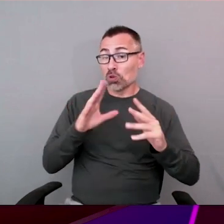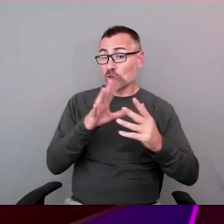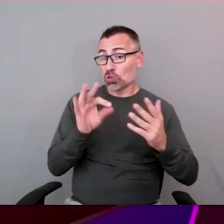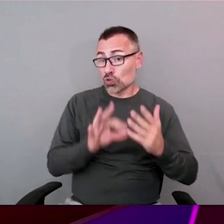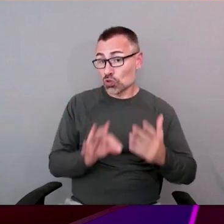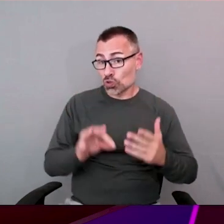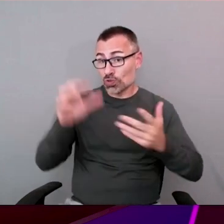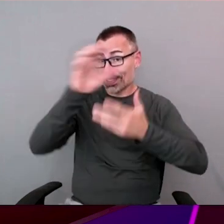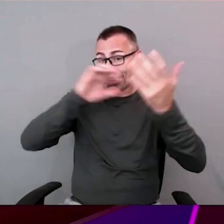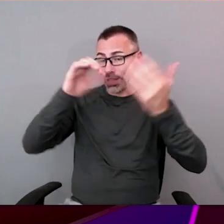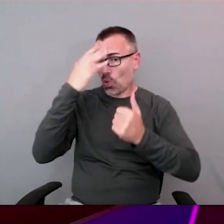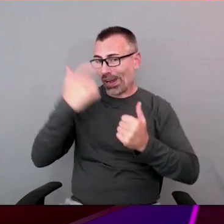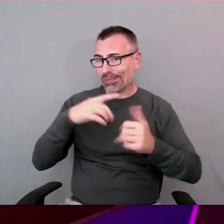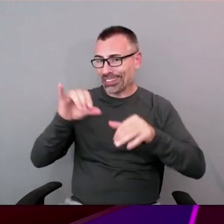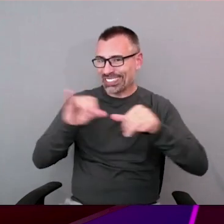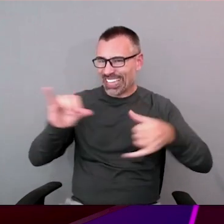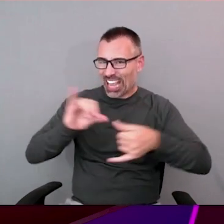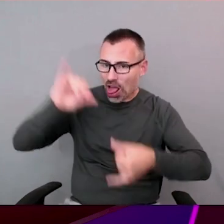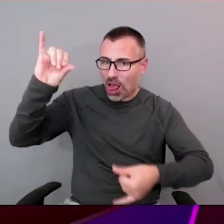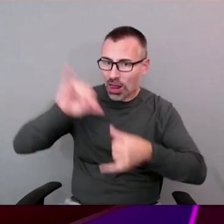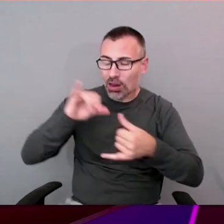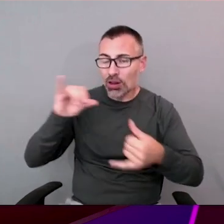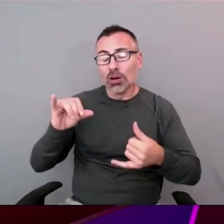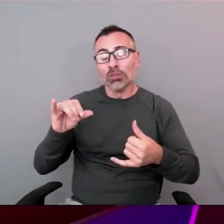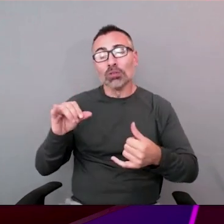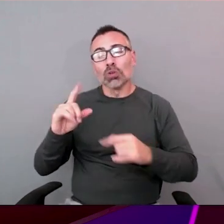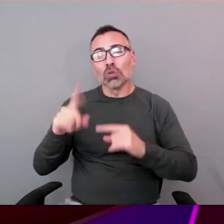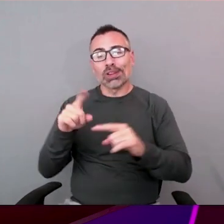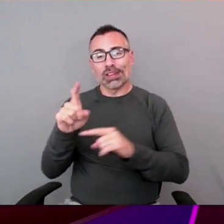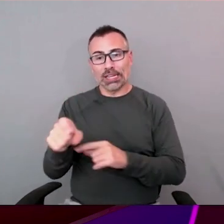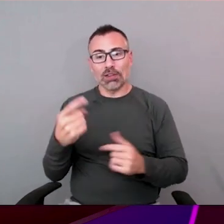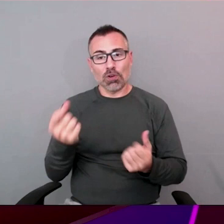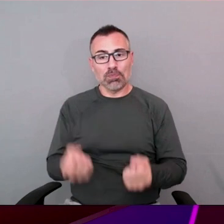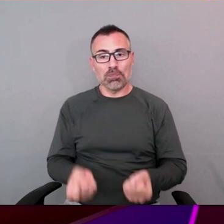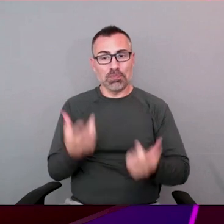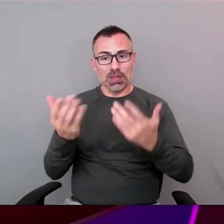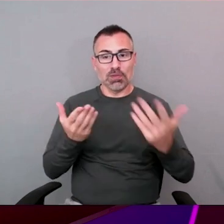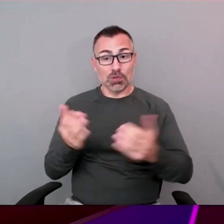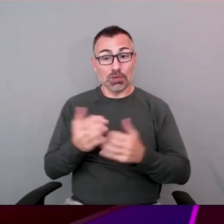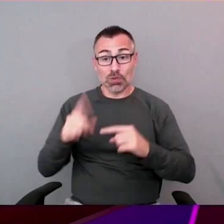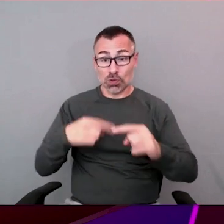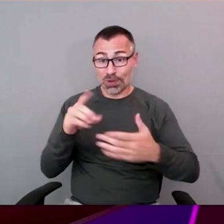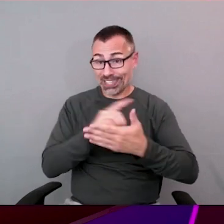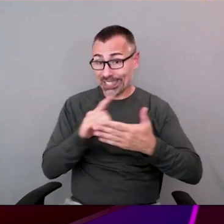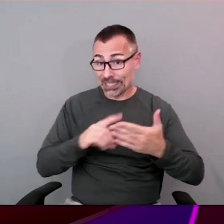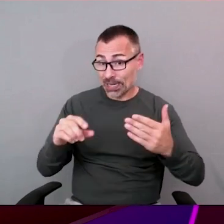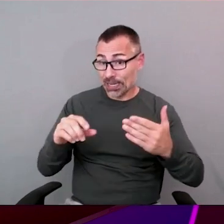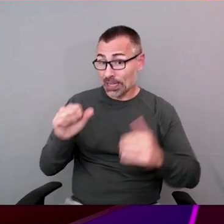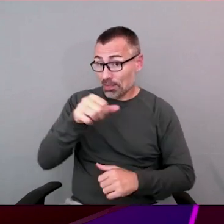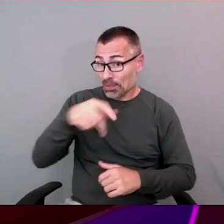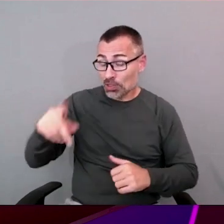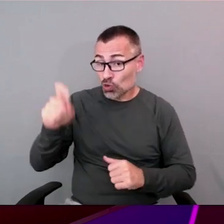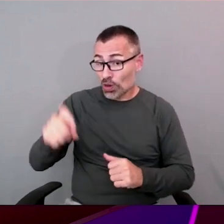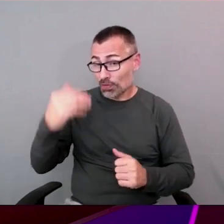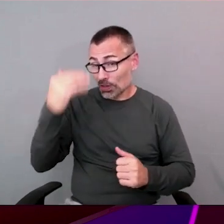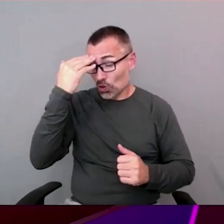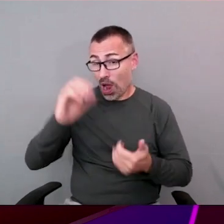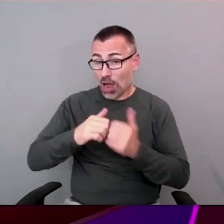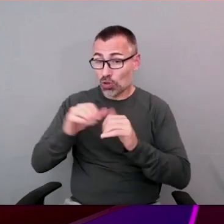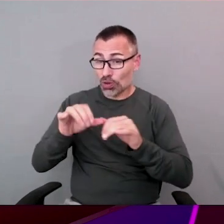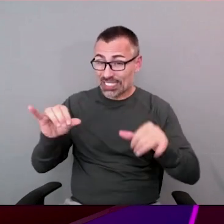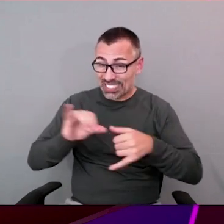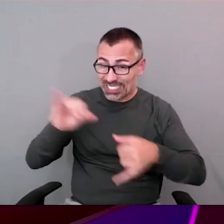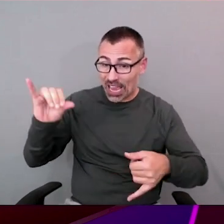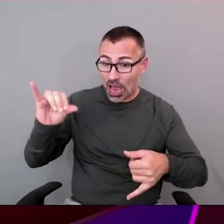with many of our services. And so when you're designing your applications, you have to keep this in mind of how you can scale up, but also